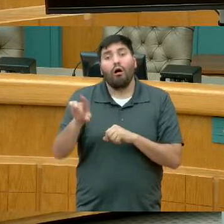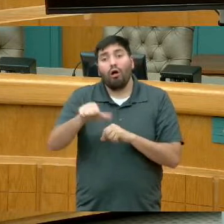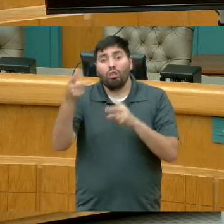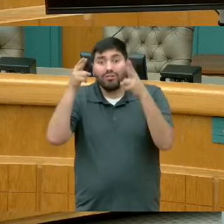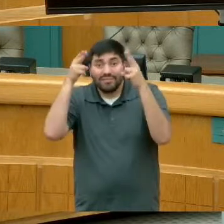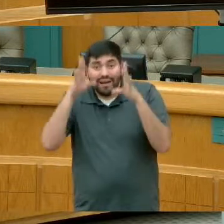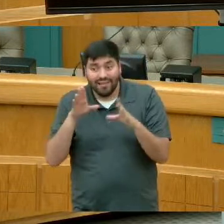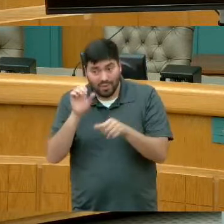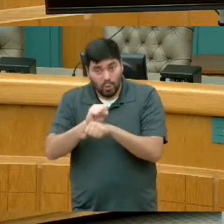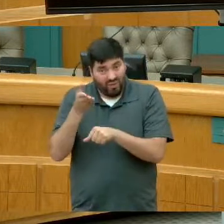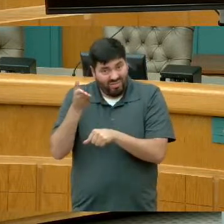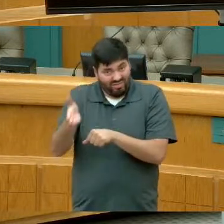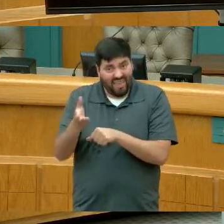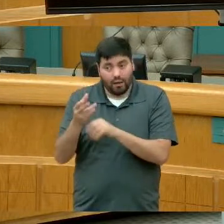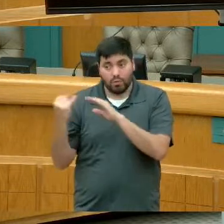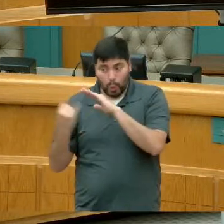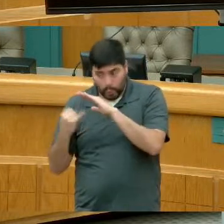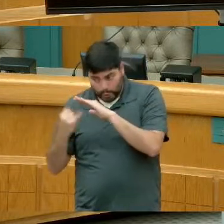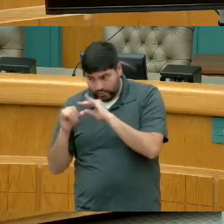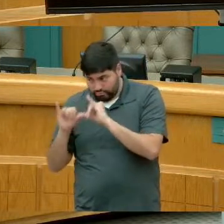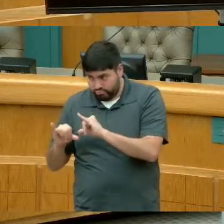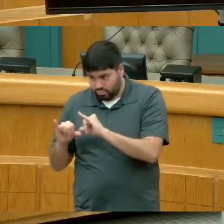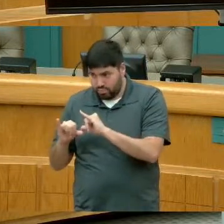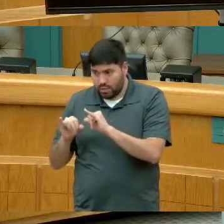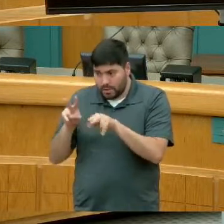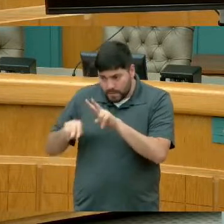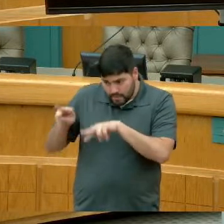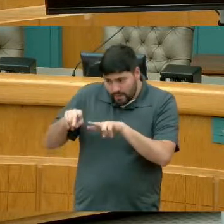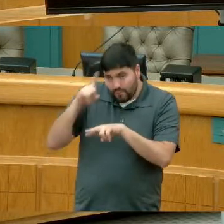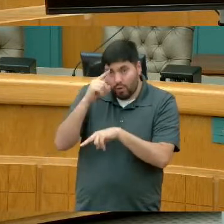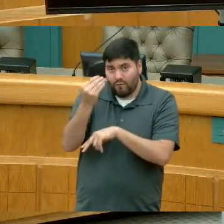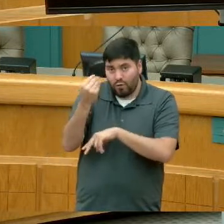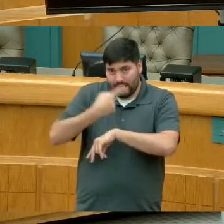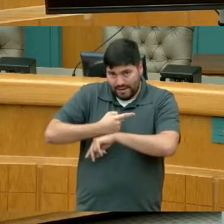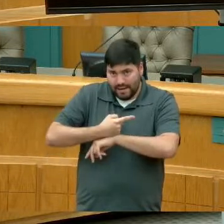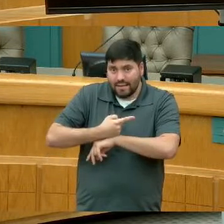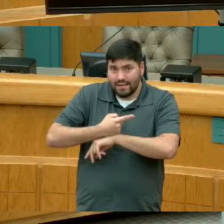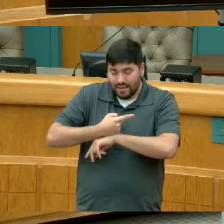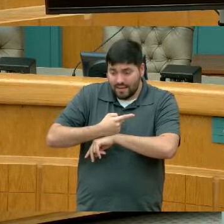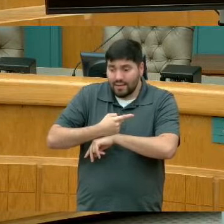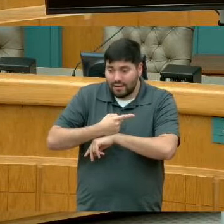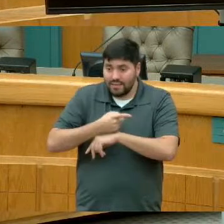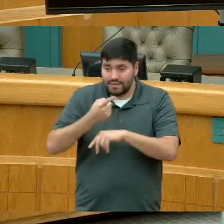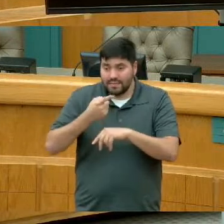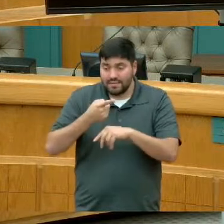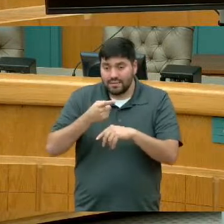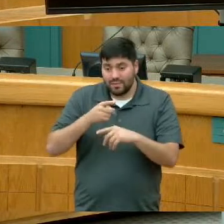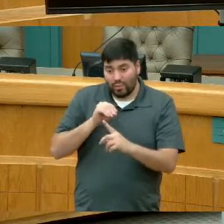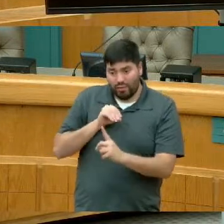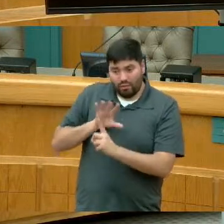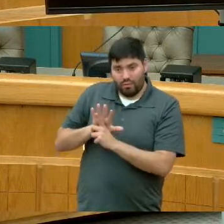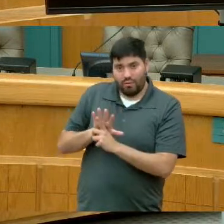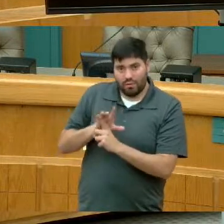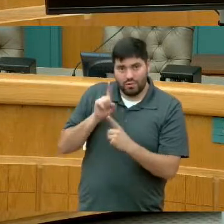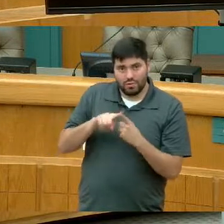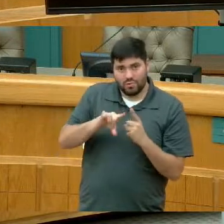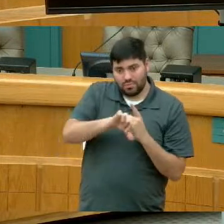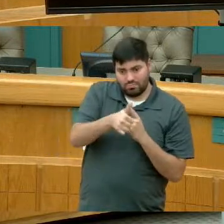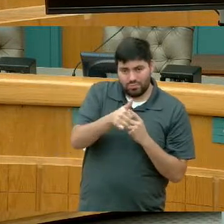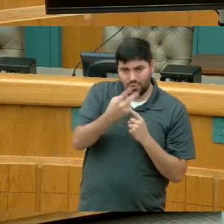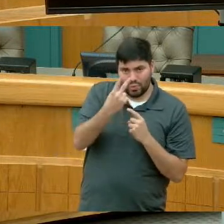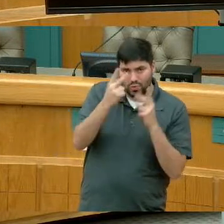Other stylists who worked in the salon were quarantined and monitored for 14 days after their last exposure to the other two